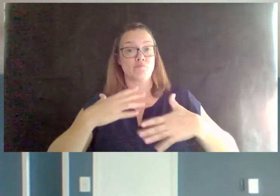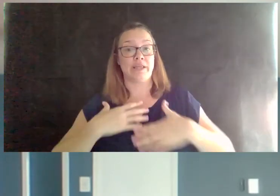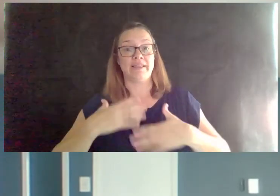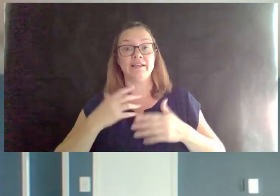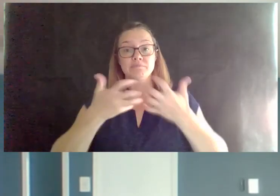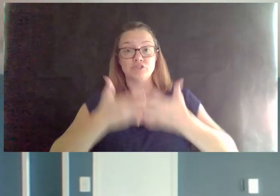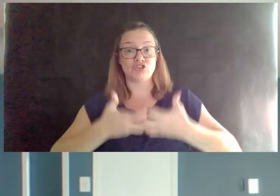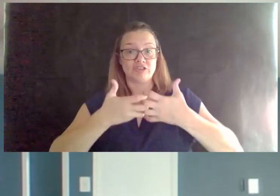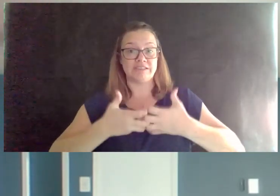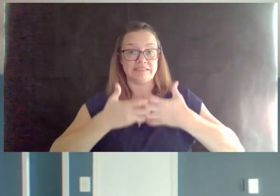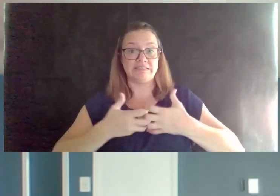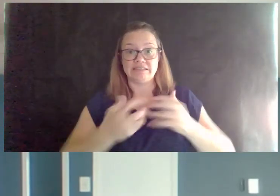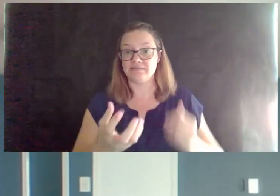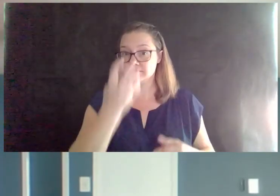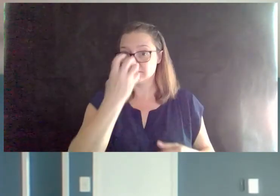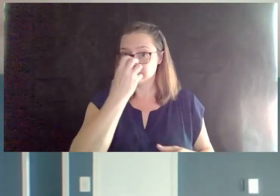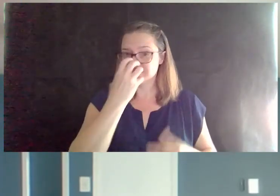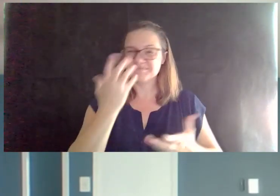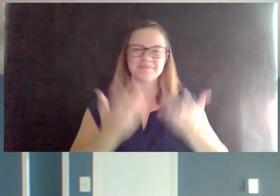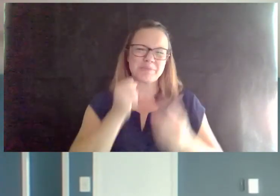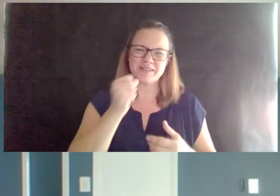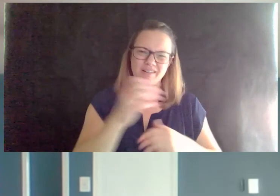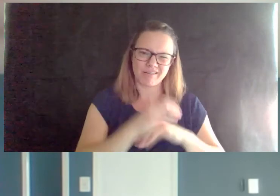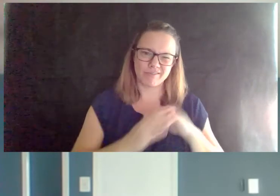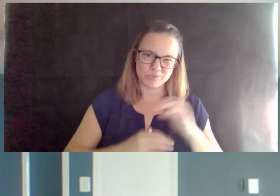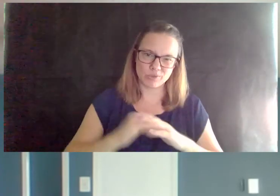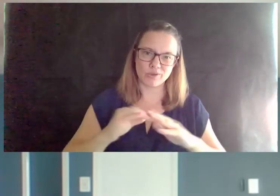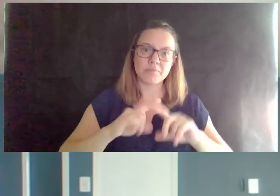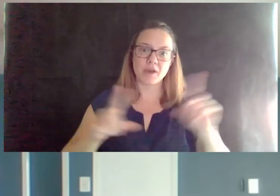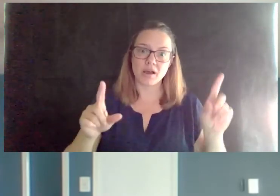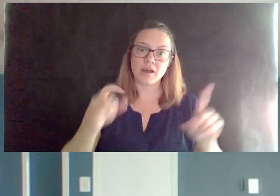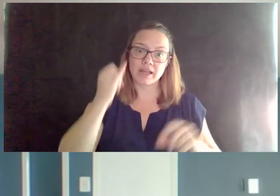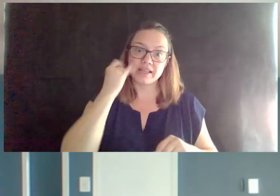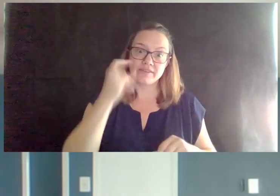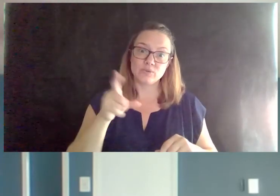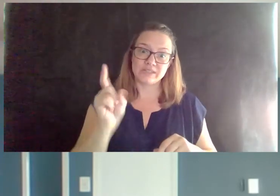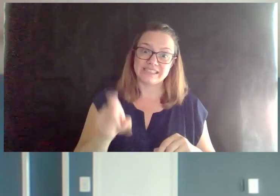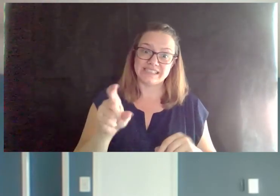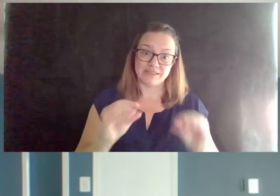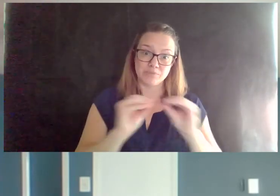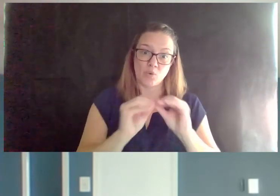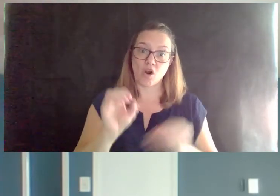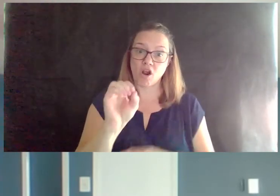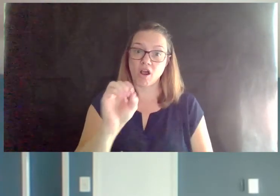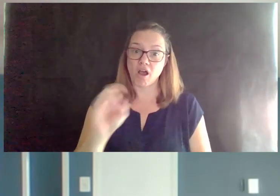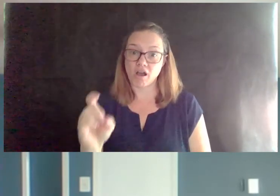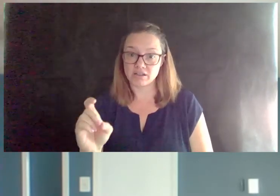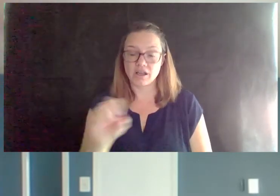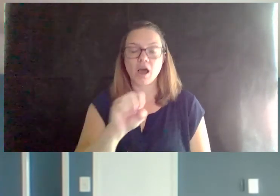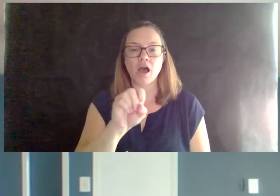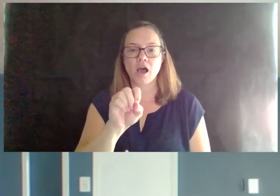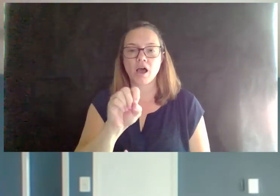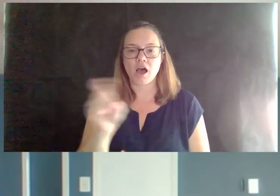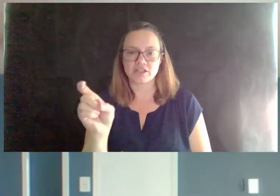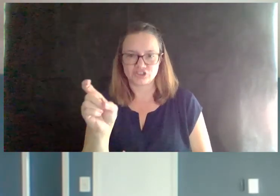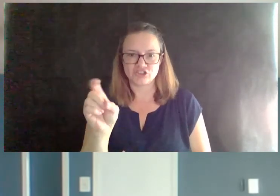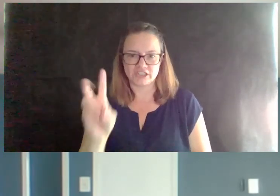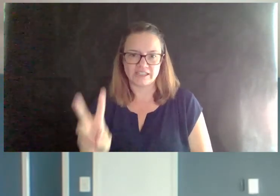machines that you can wear at night that maybe aren't very comfortable, but if you're you're needing to get maybe more oxygen at night.